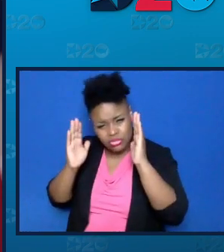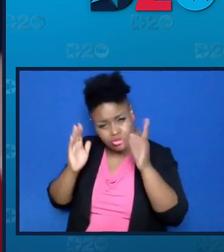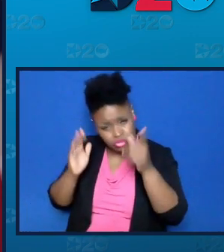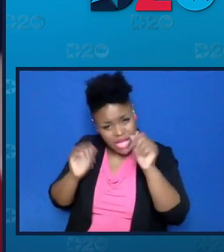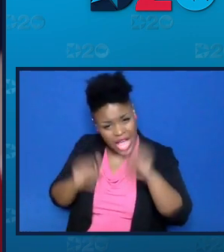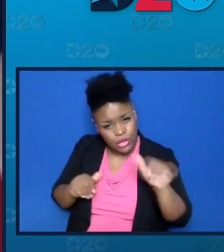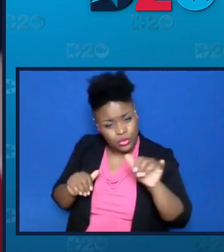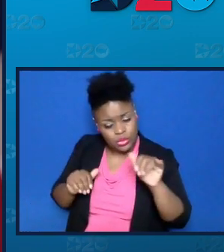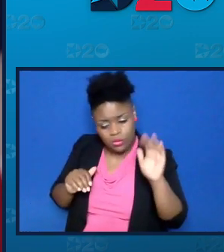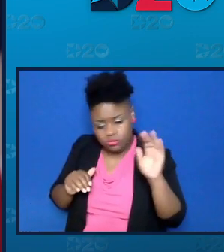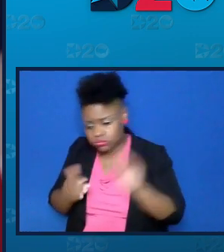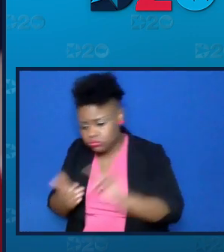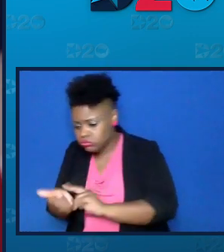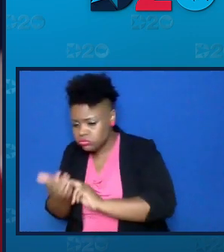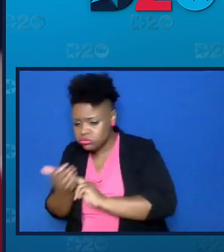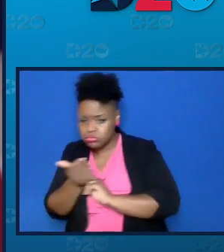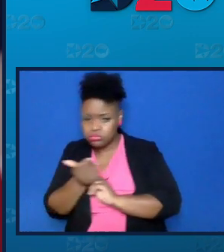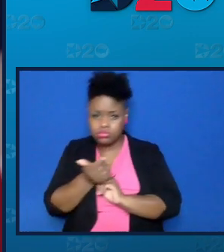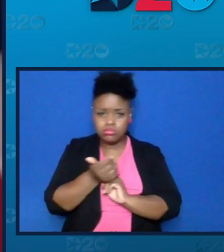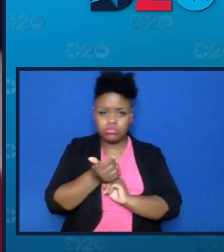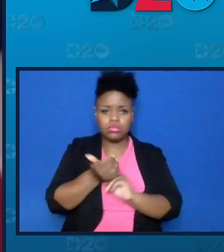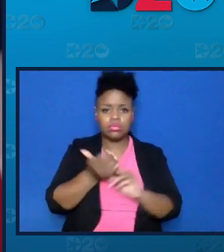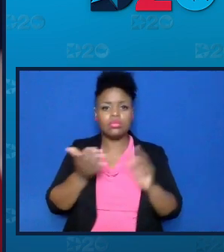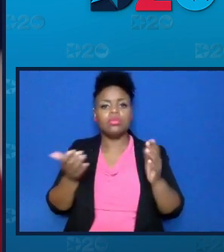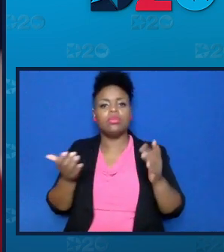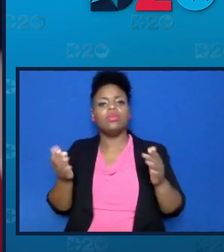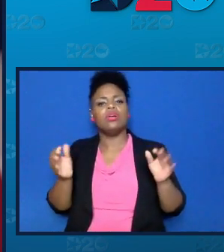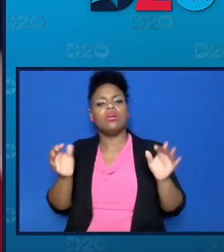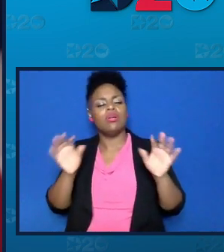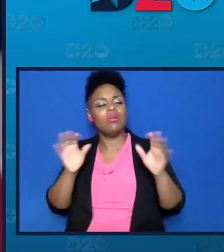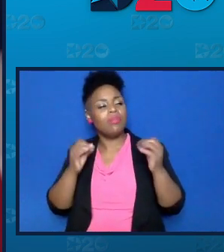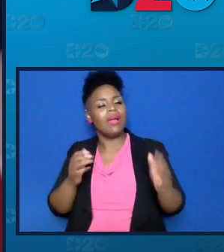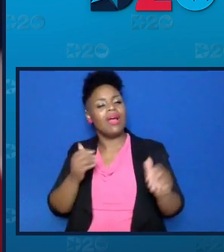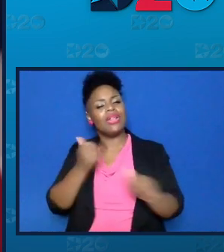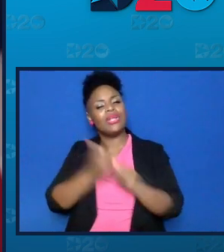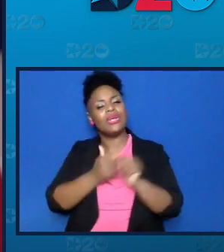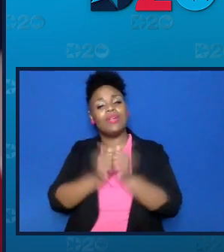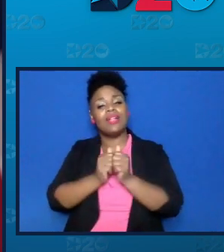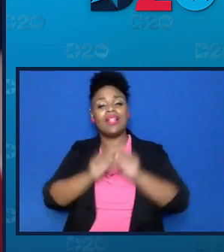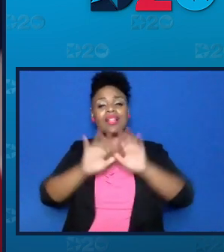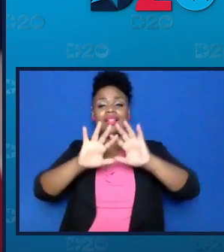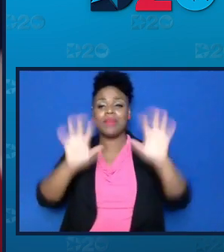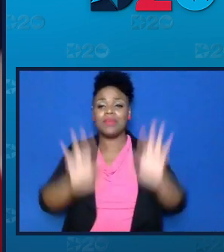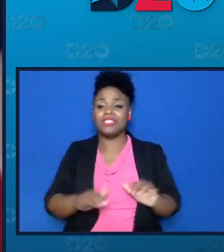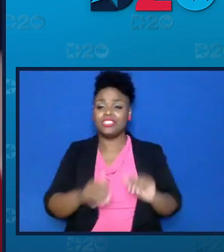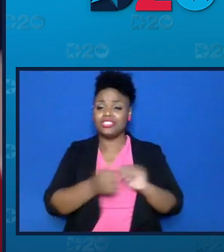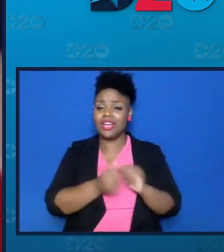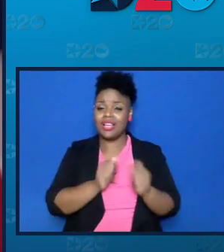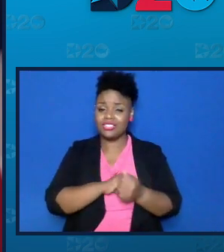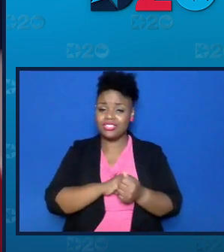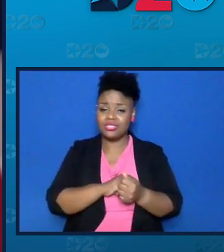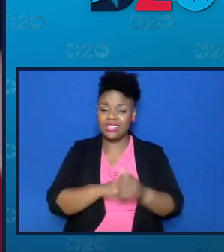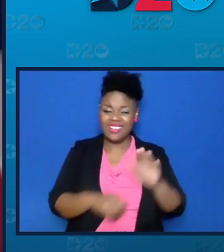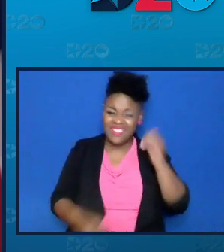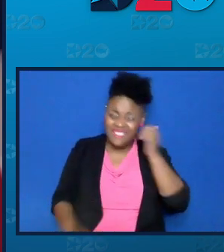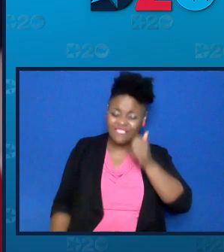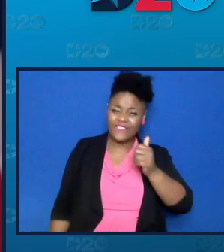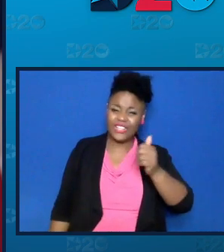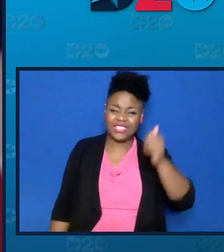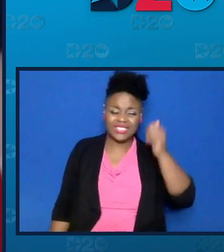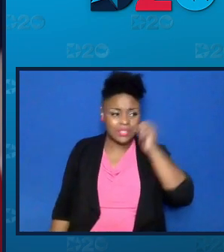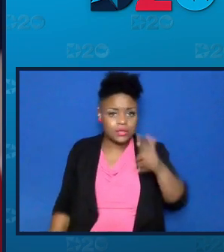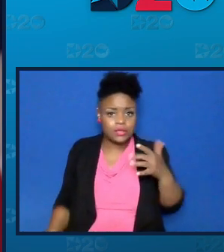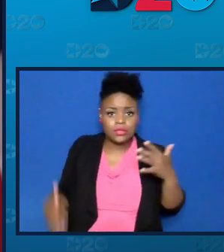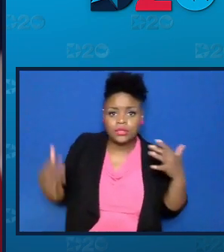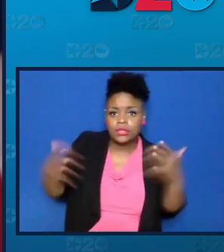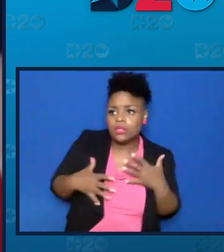it's the existential threat posed by climate change, the daily fear of being gunned down in school,